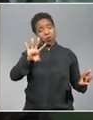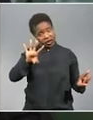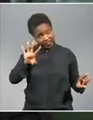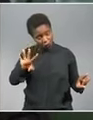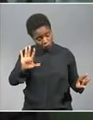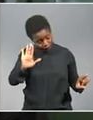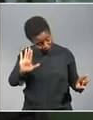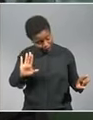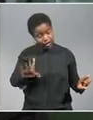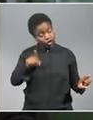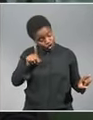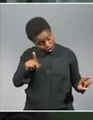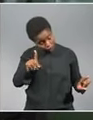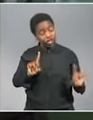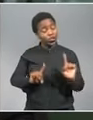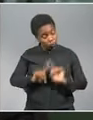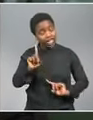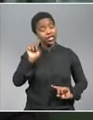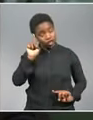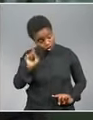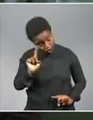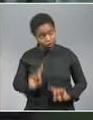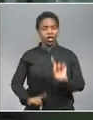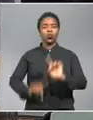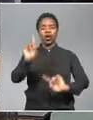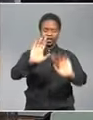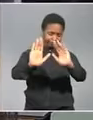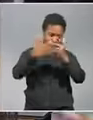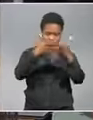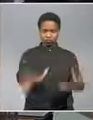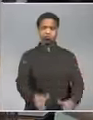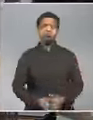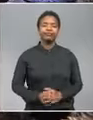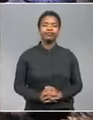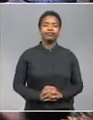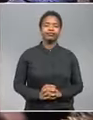344. So the noes have it, the noes have it. Unlock!